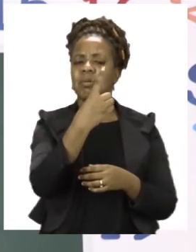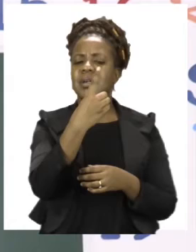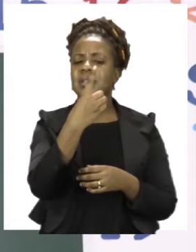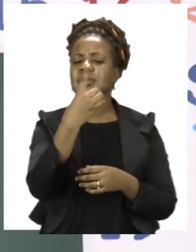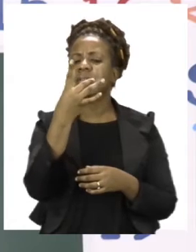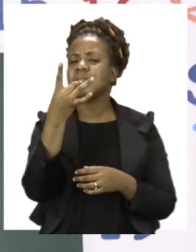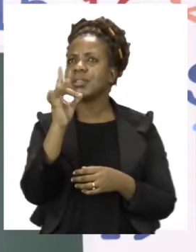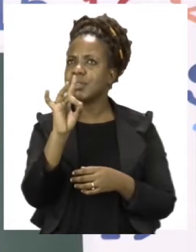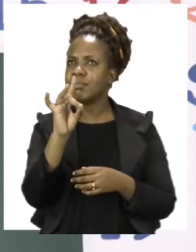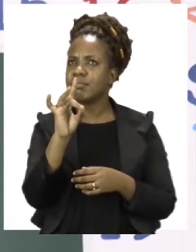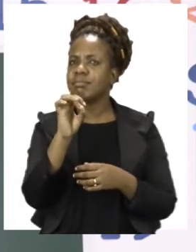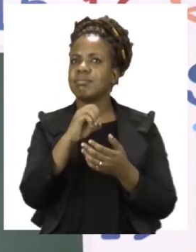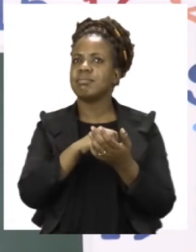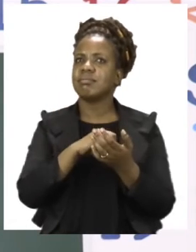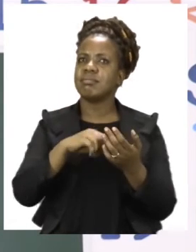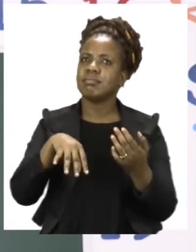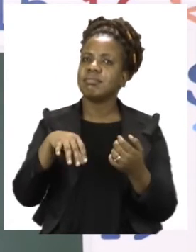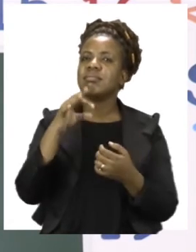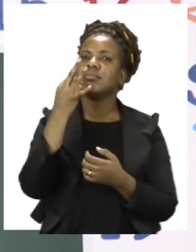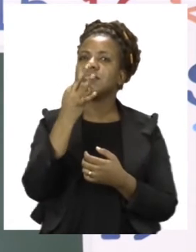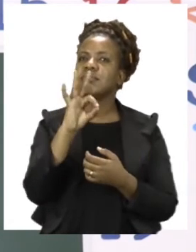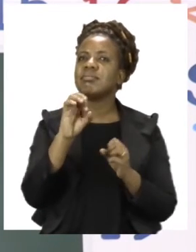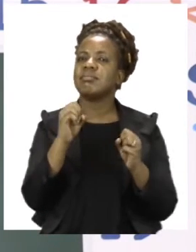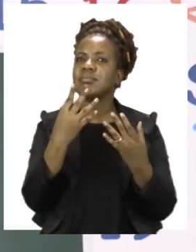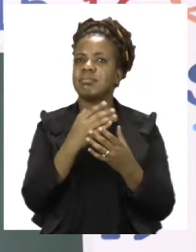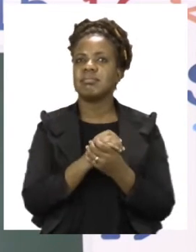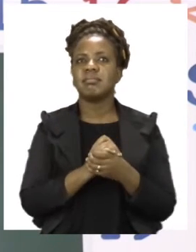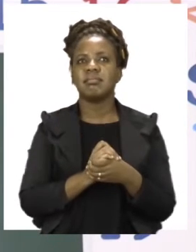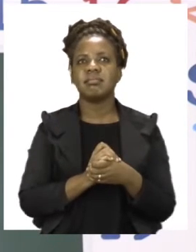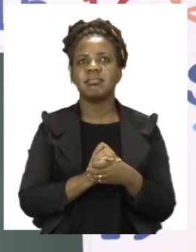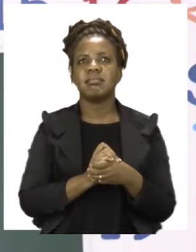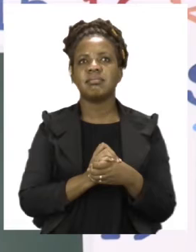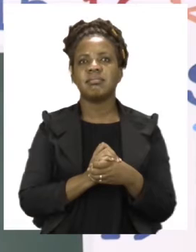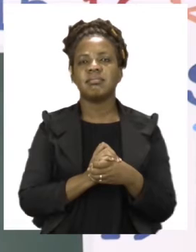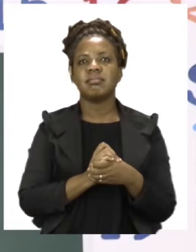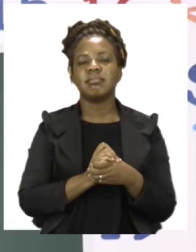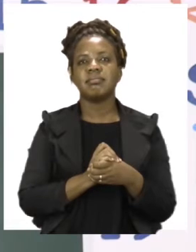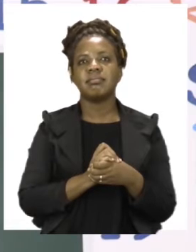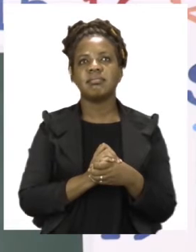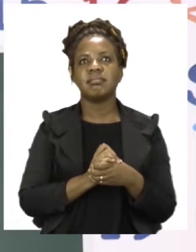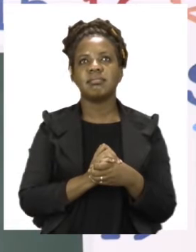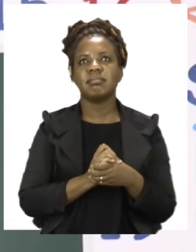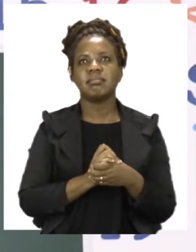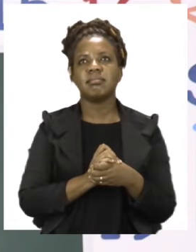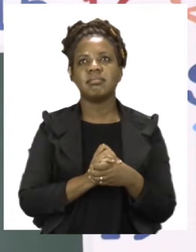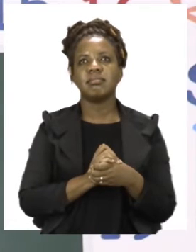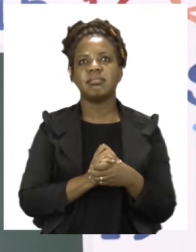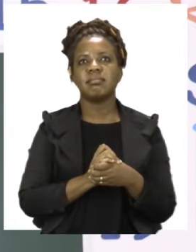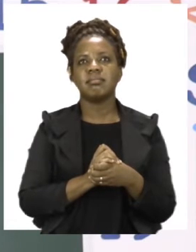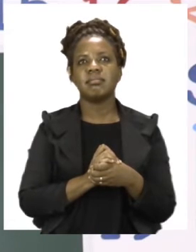9. Now we can start by using your number line, or you can still use your fingers. You need to get